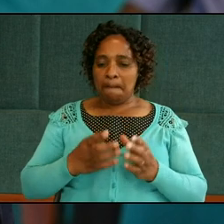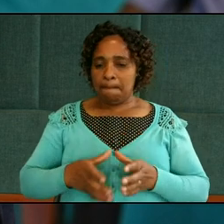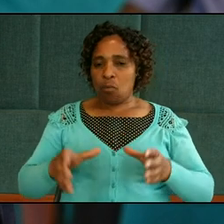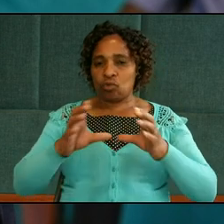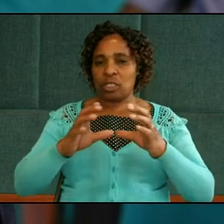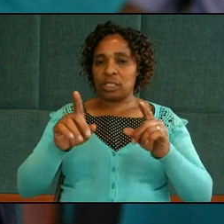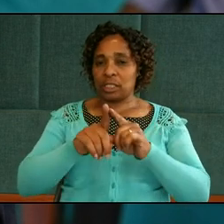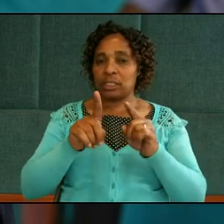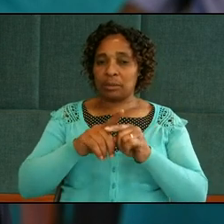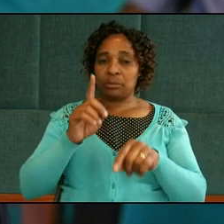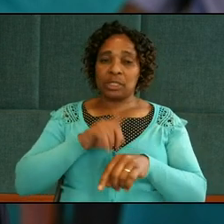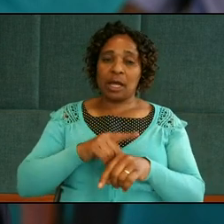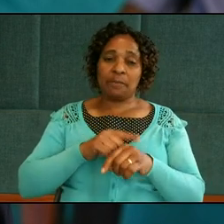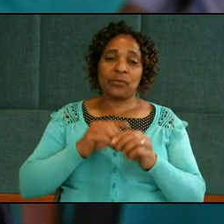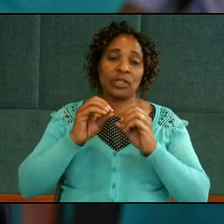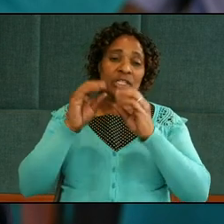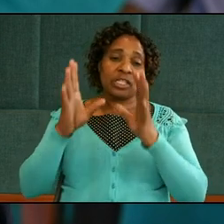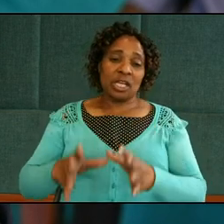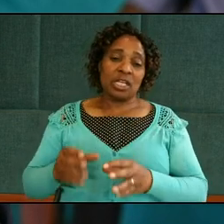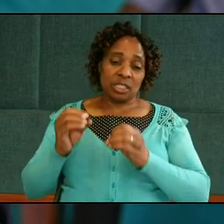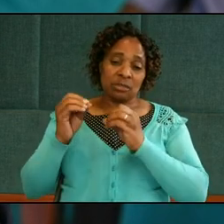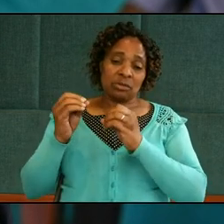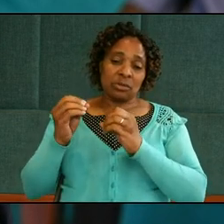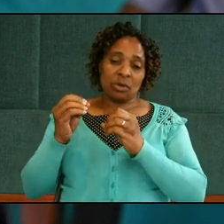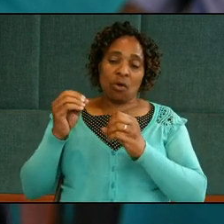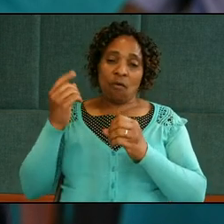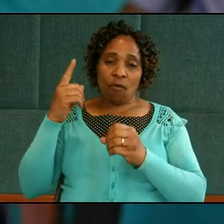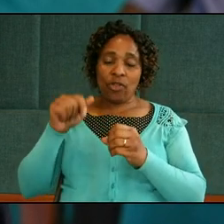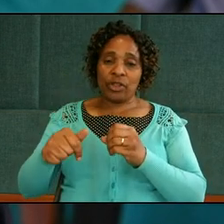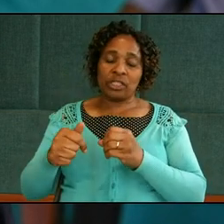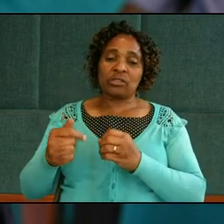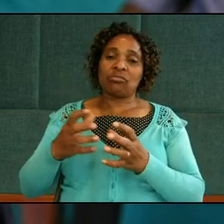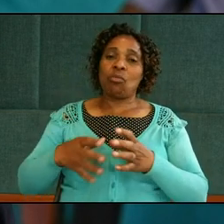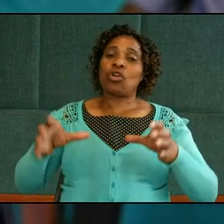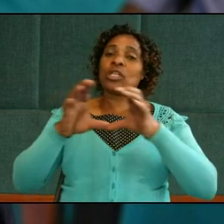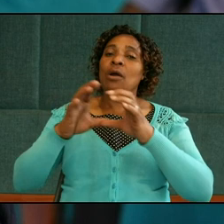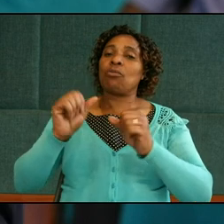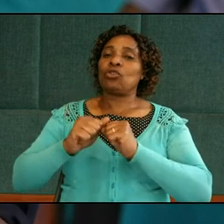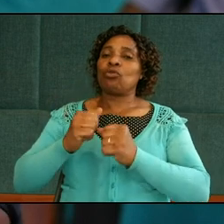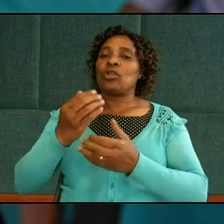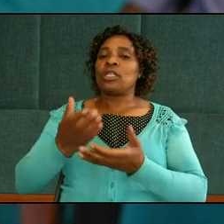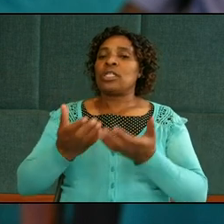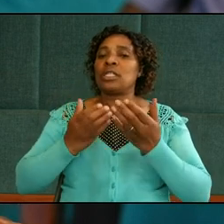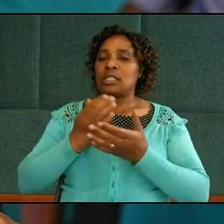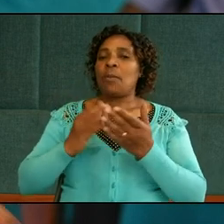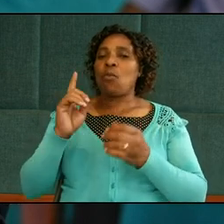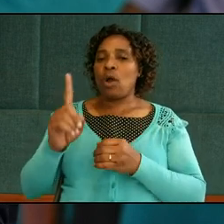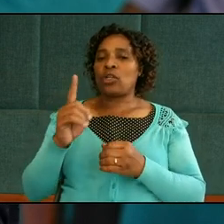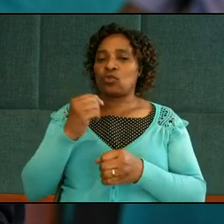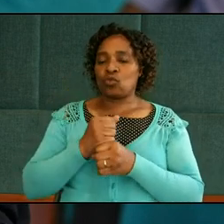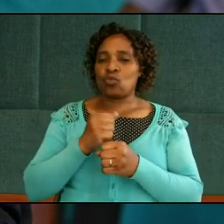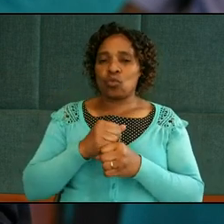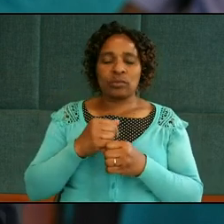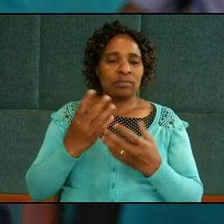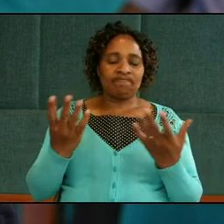that the teacher for pottery was leaving the school and they needed someone else to do it. However, she didn't